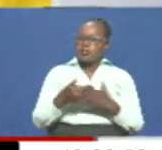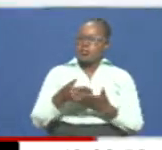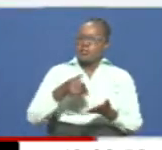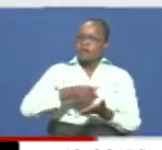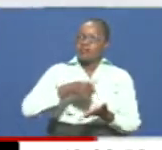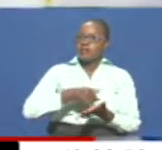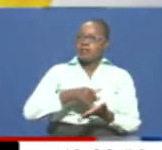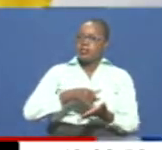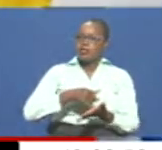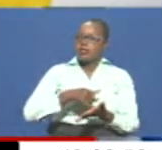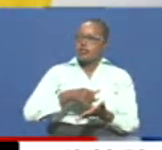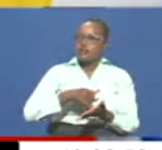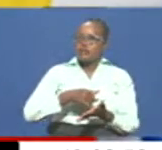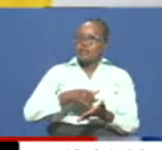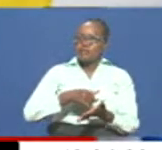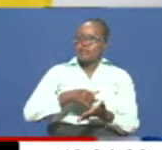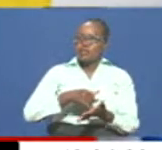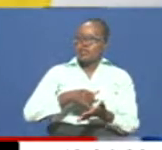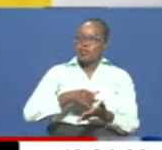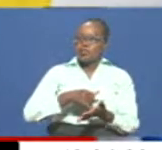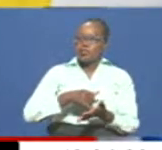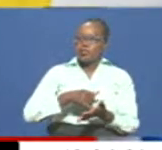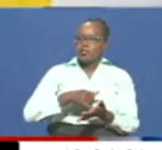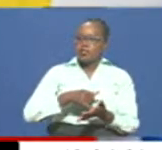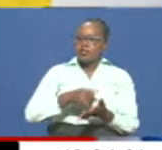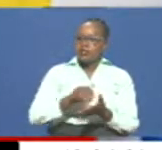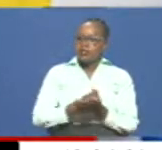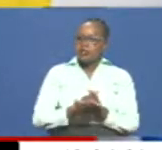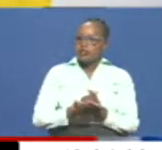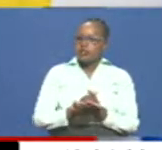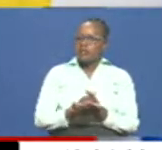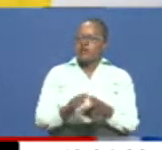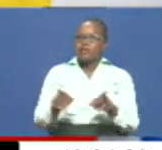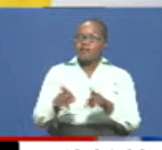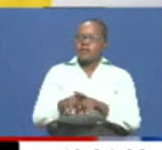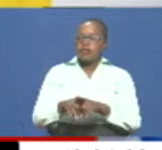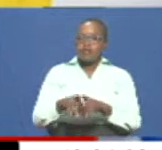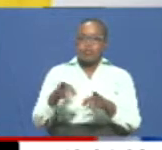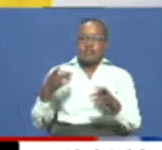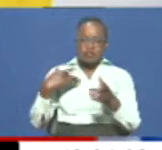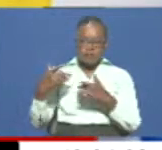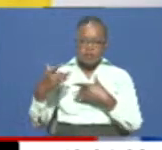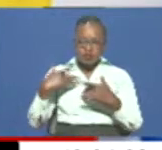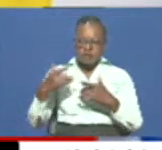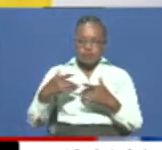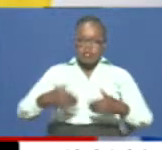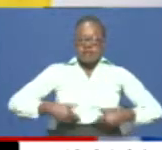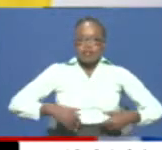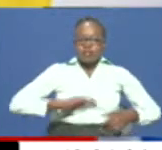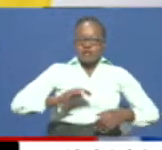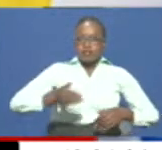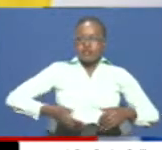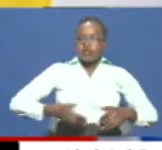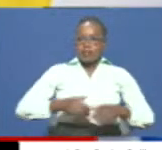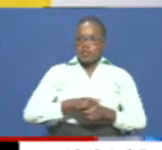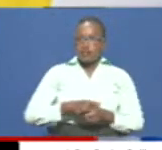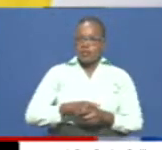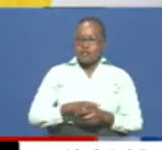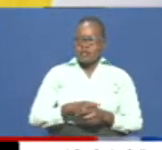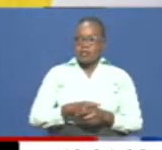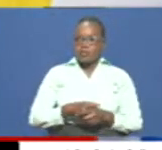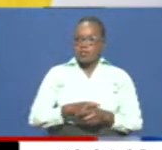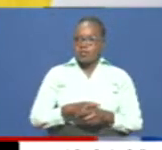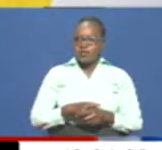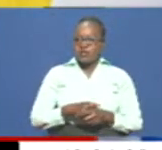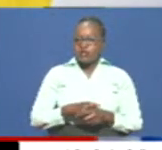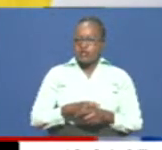as managing teenage pregnancy is concerned. Because what am I seeing that most of the time people